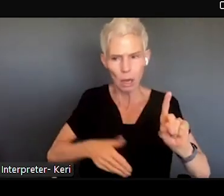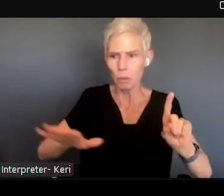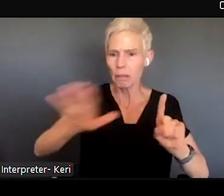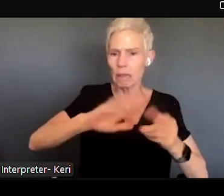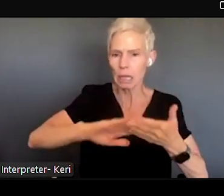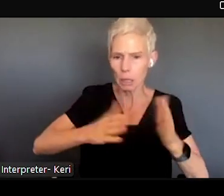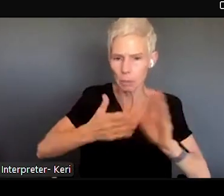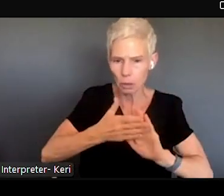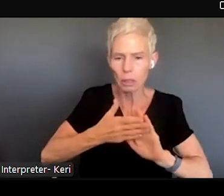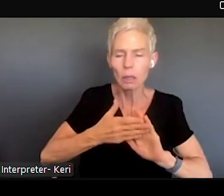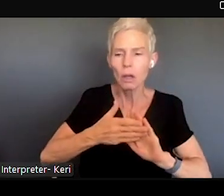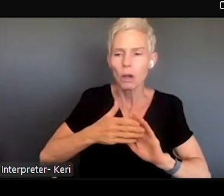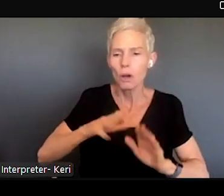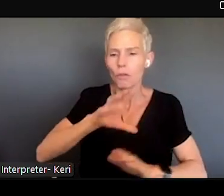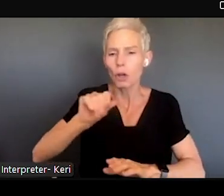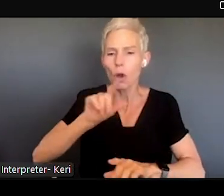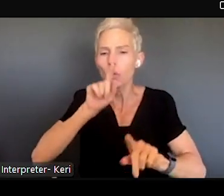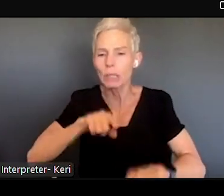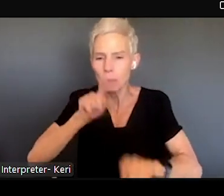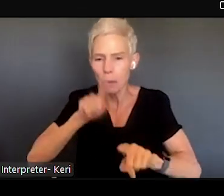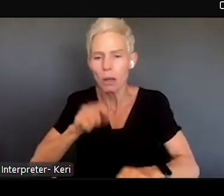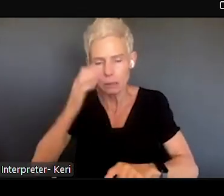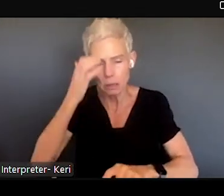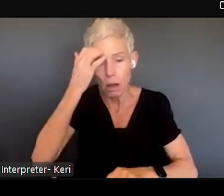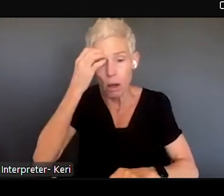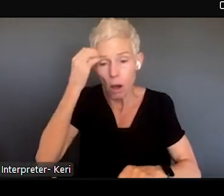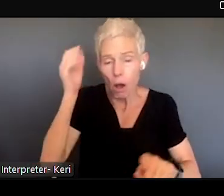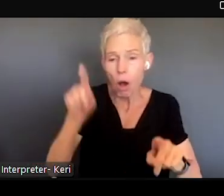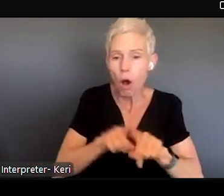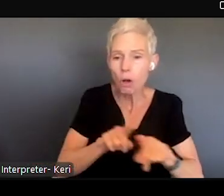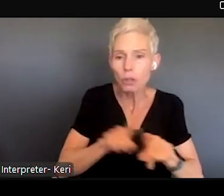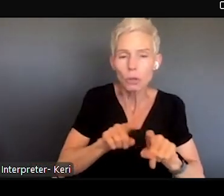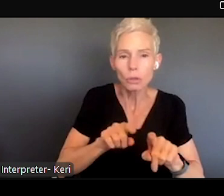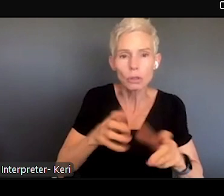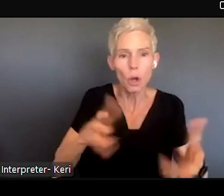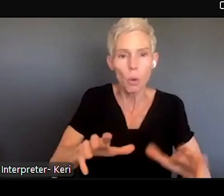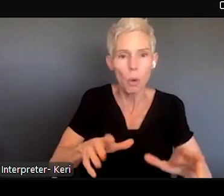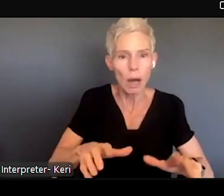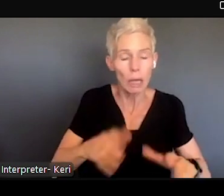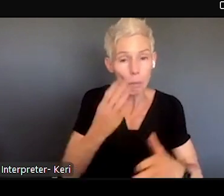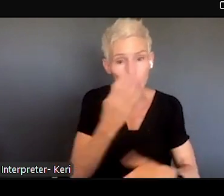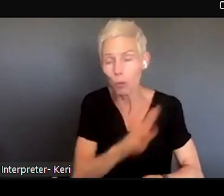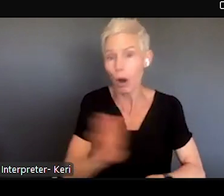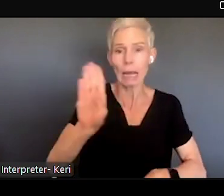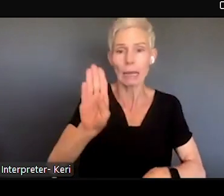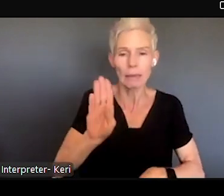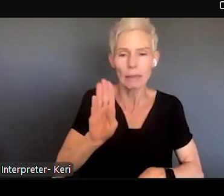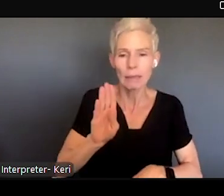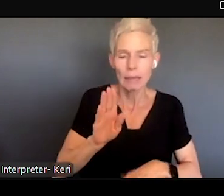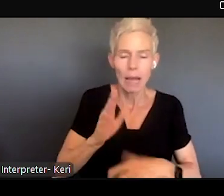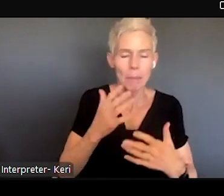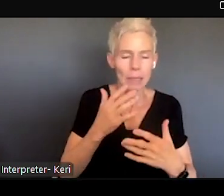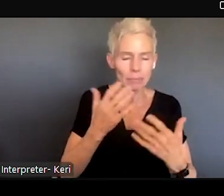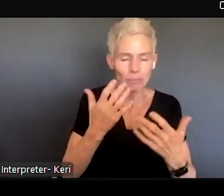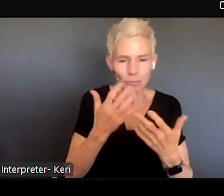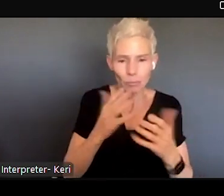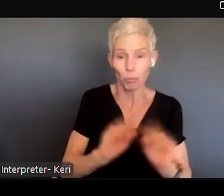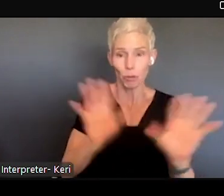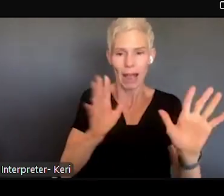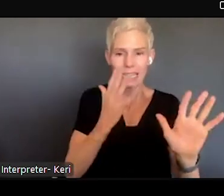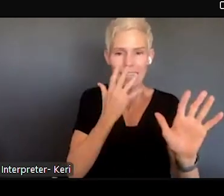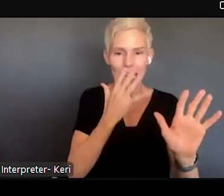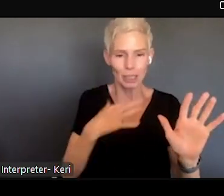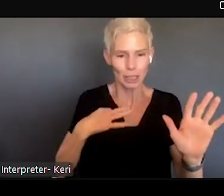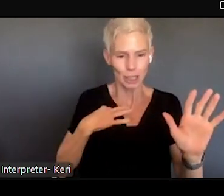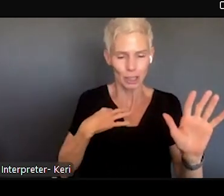like co-response and things of that nature. But we also don't want to wear a bright colored shirt with mobile crisis across the back of it